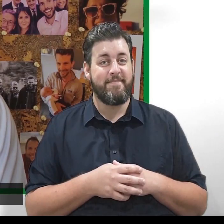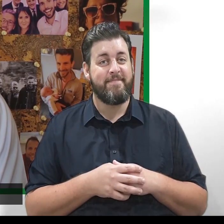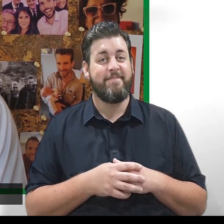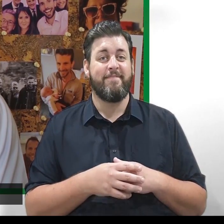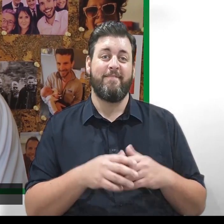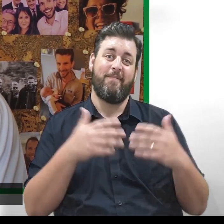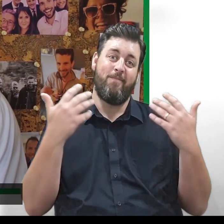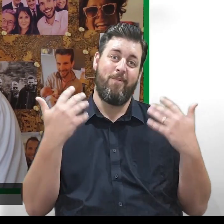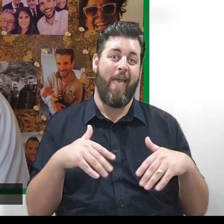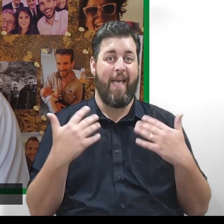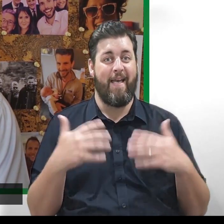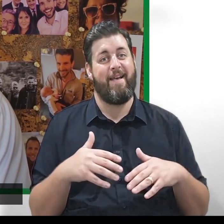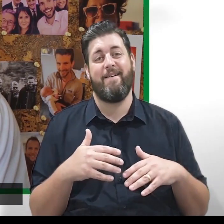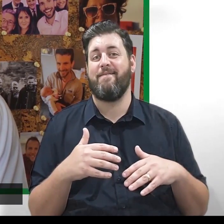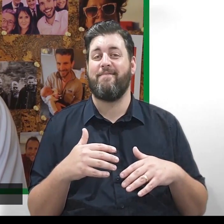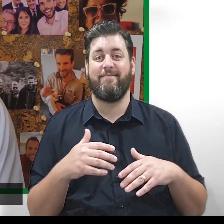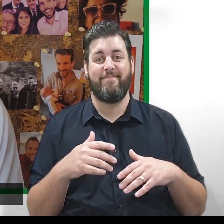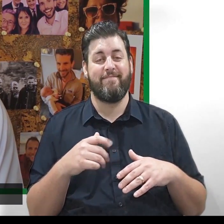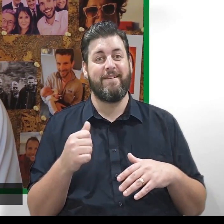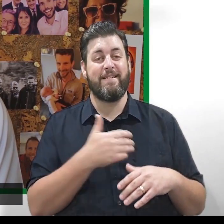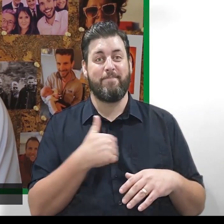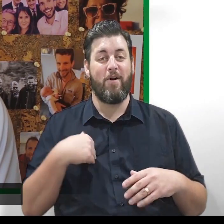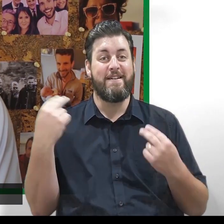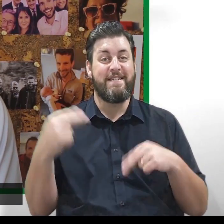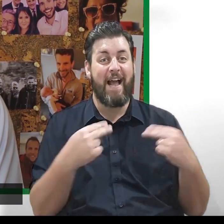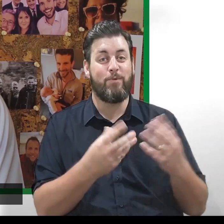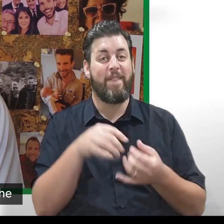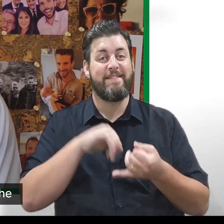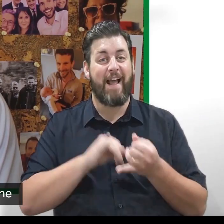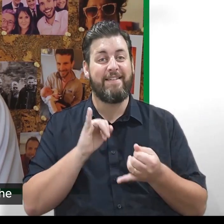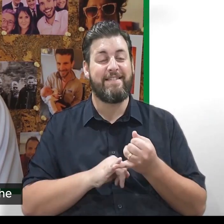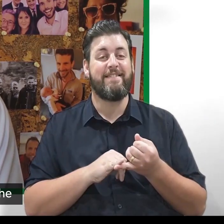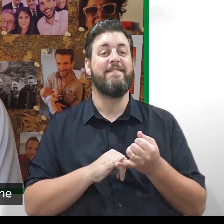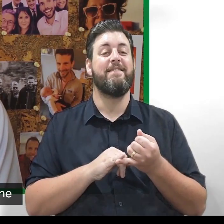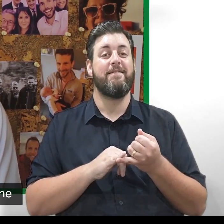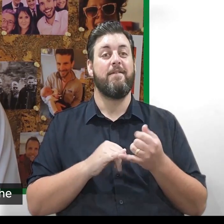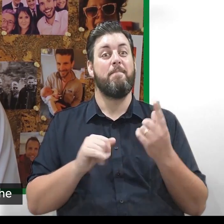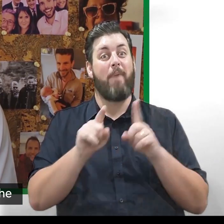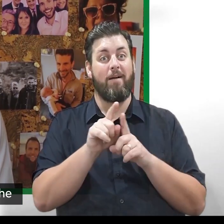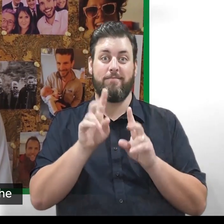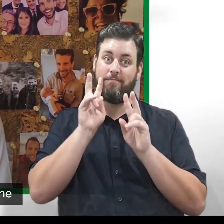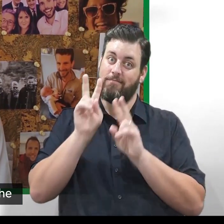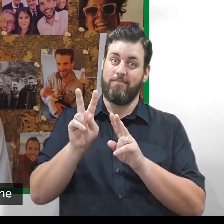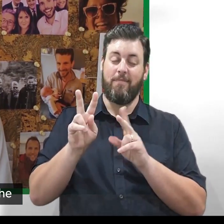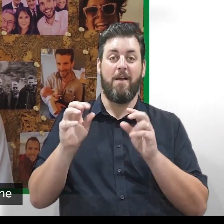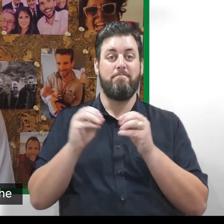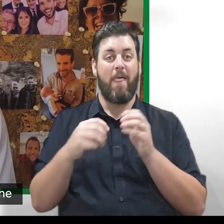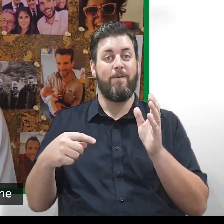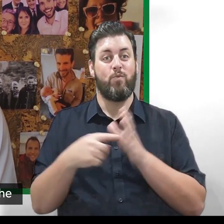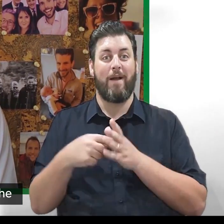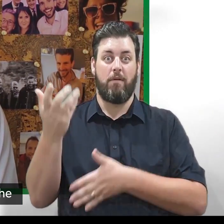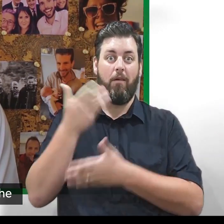Well, I hope after a good wake-up dance with Stacie this morning and hearing everything that